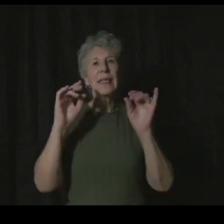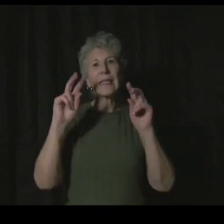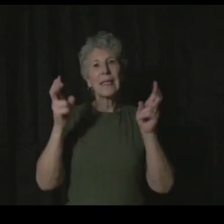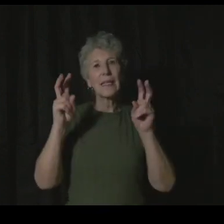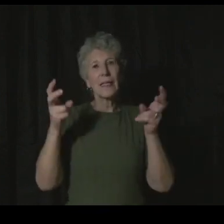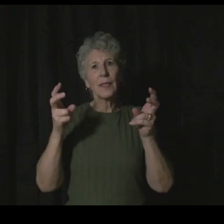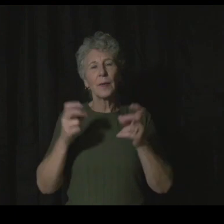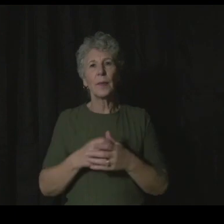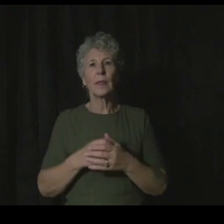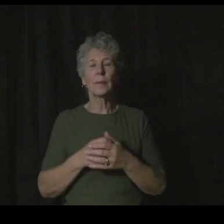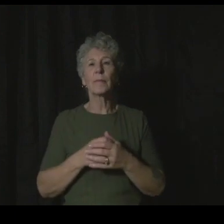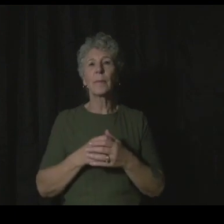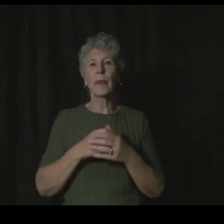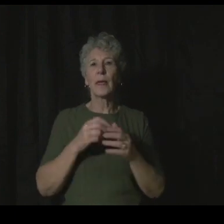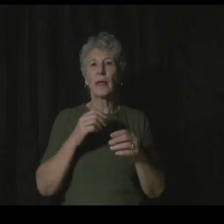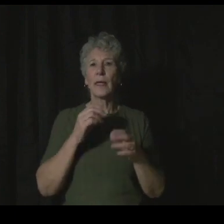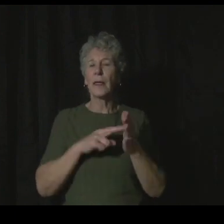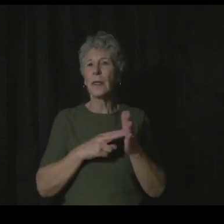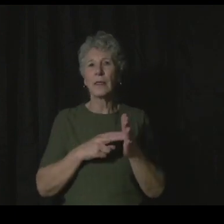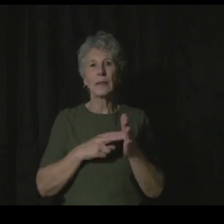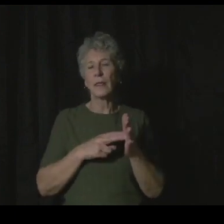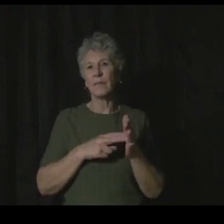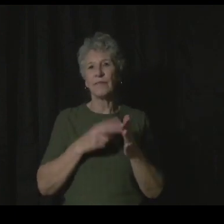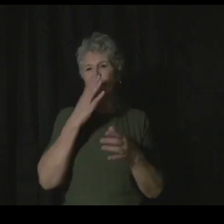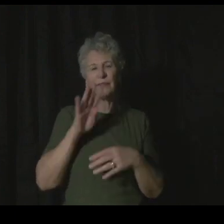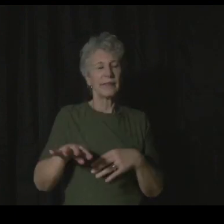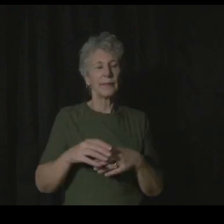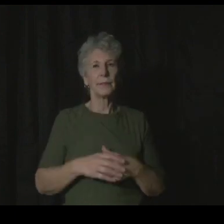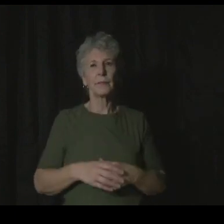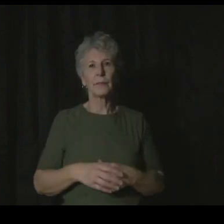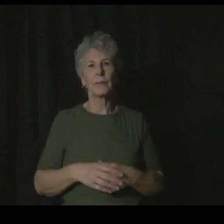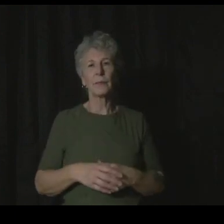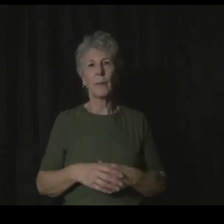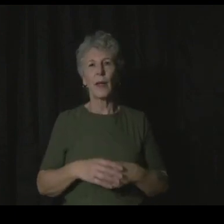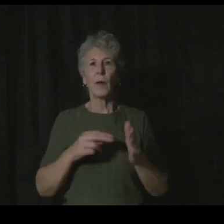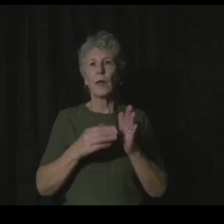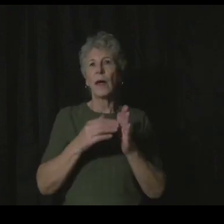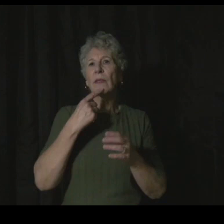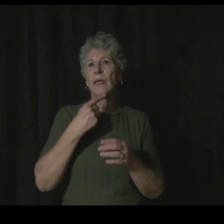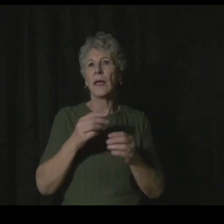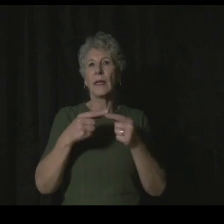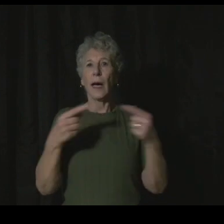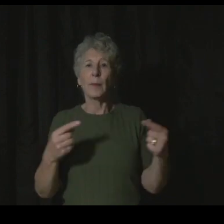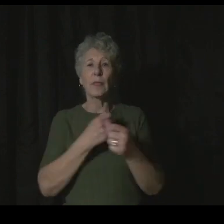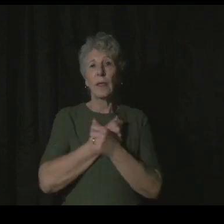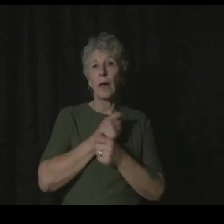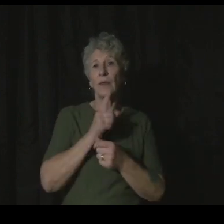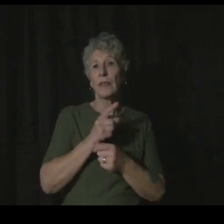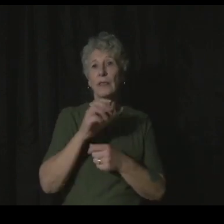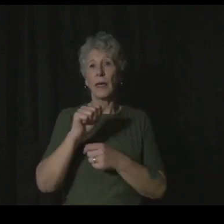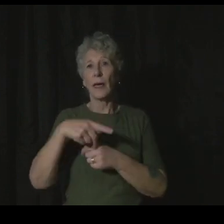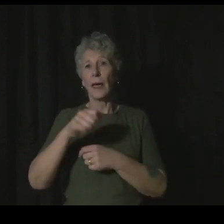Hebrew that means disfavor or disregard. We often say the opposite of love is apathy,